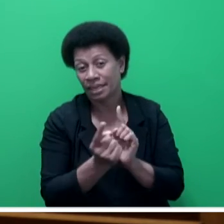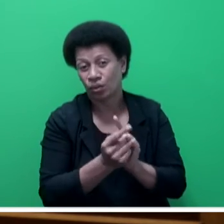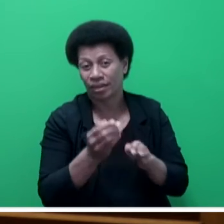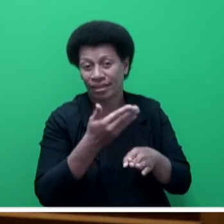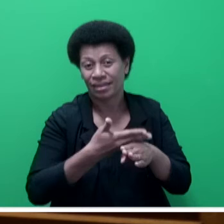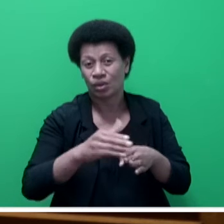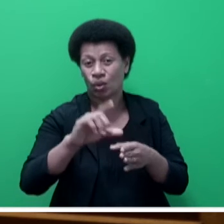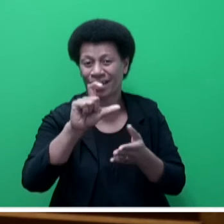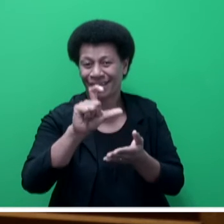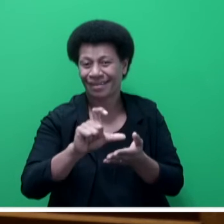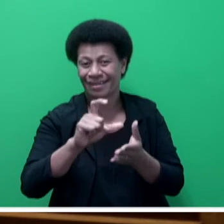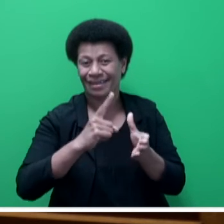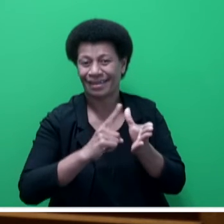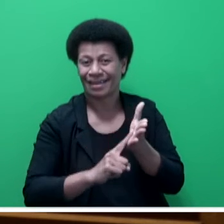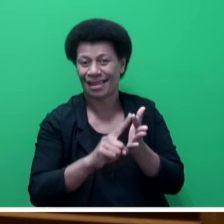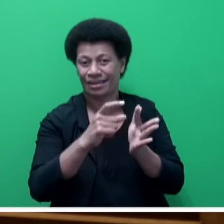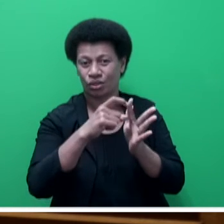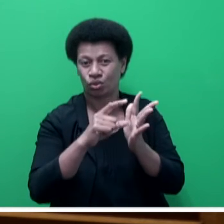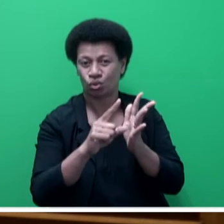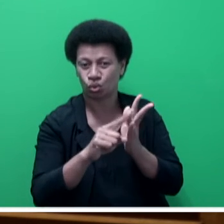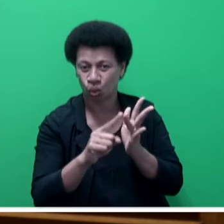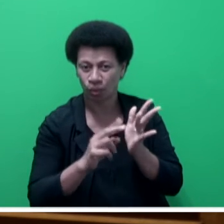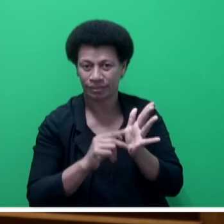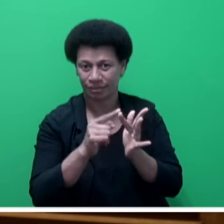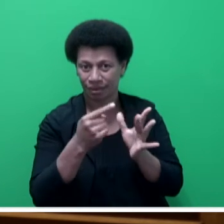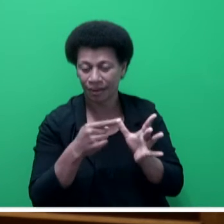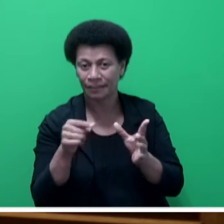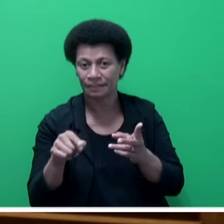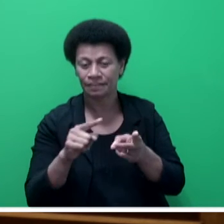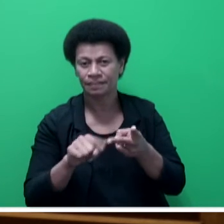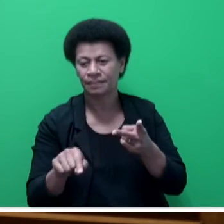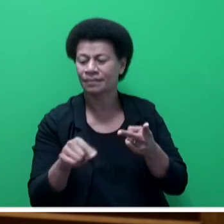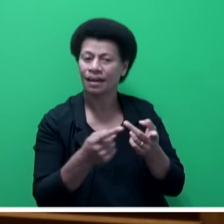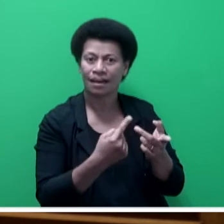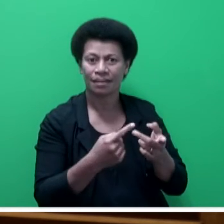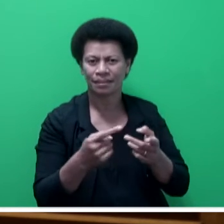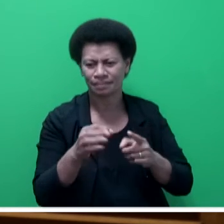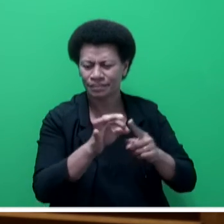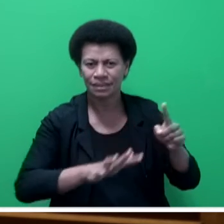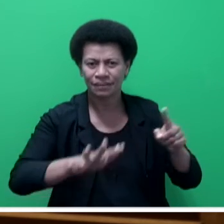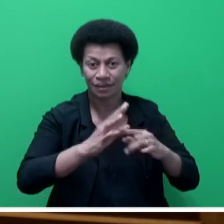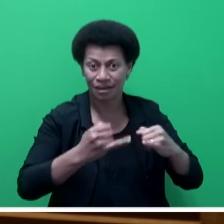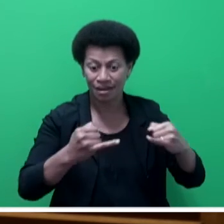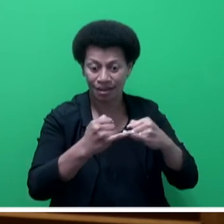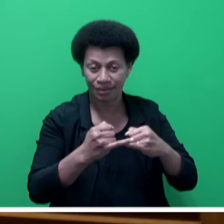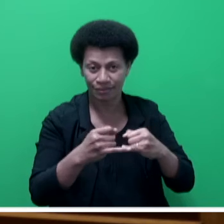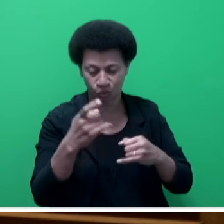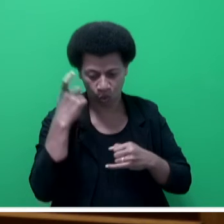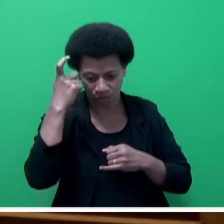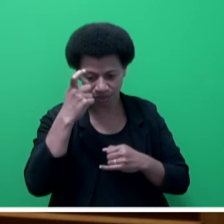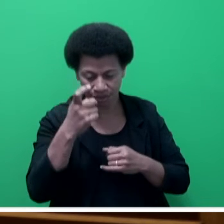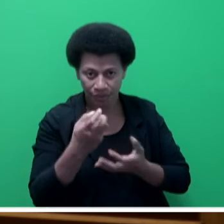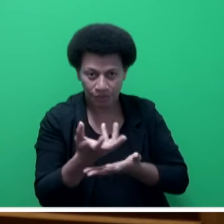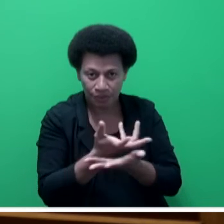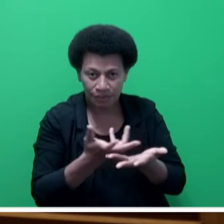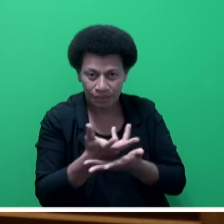try and explore some quarantine-free travel. And of course, there are a number of variables to consider on this, and at the moment discussions with